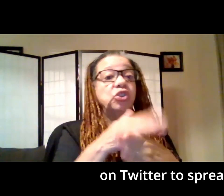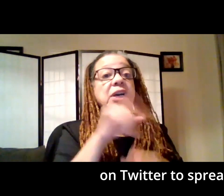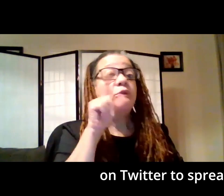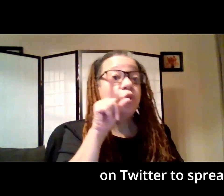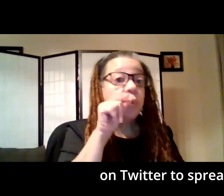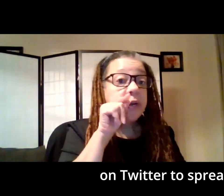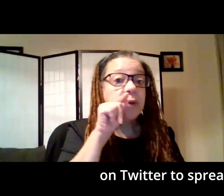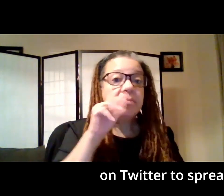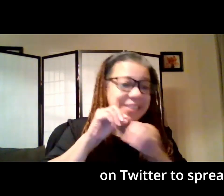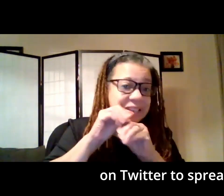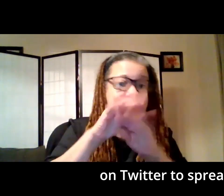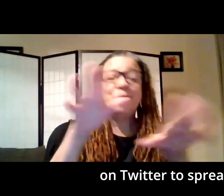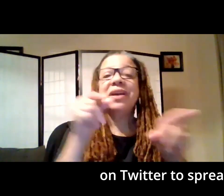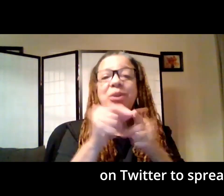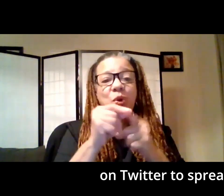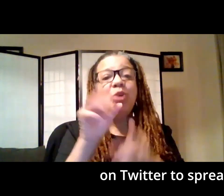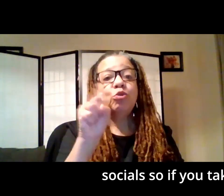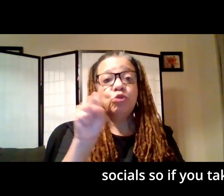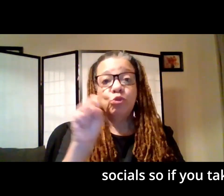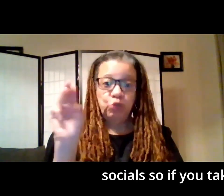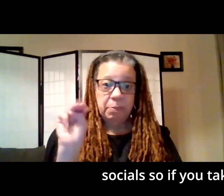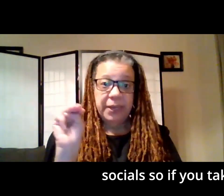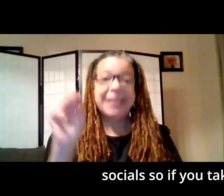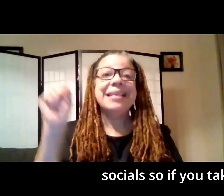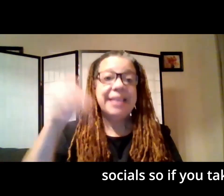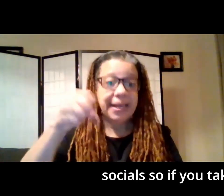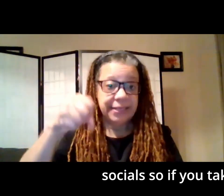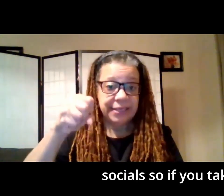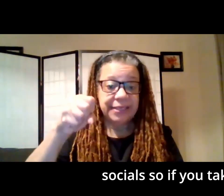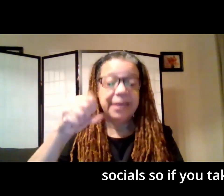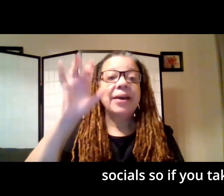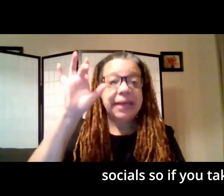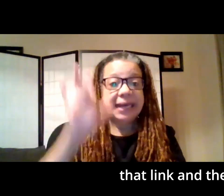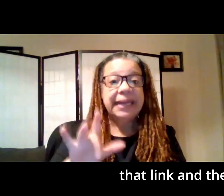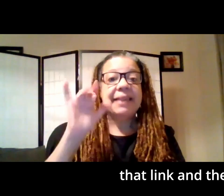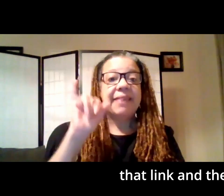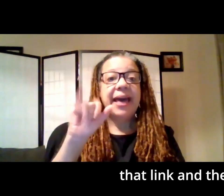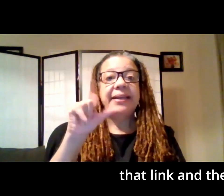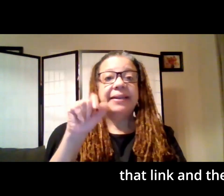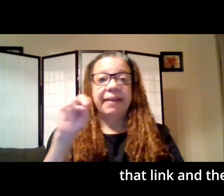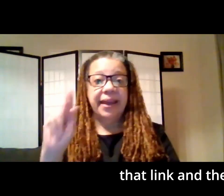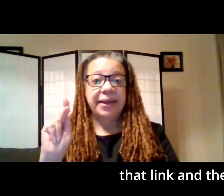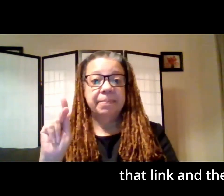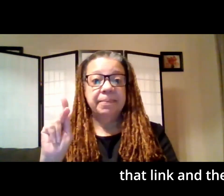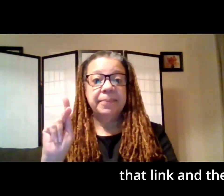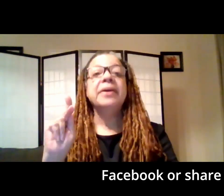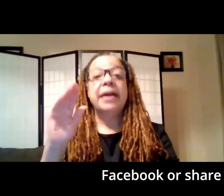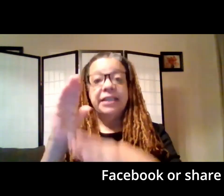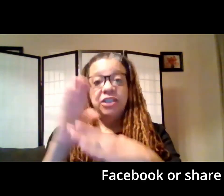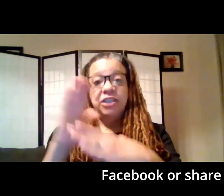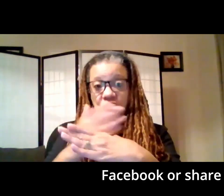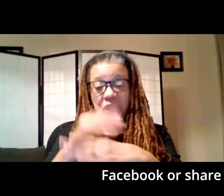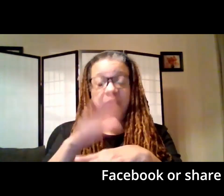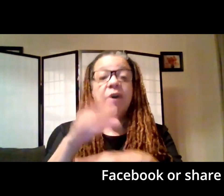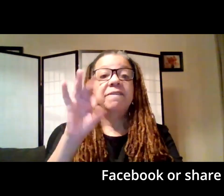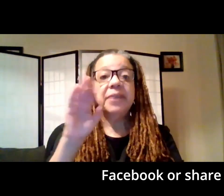to spread the word on your socials. So if you take a second to click that link and then click share on Facebook or